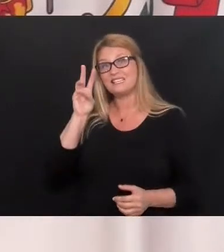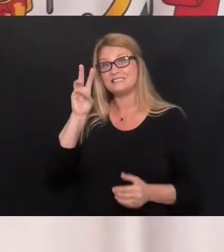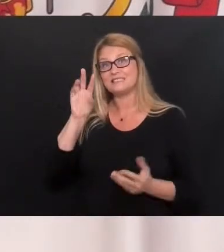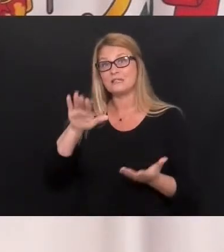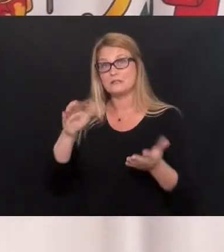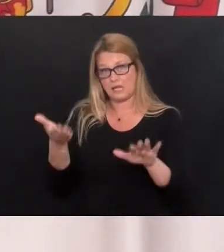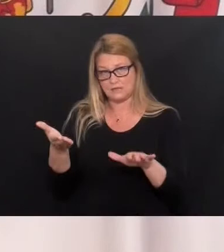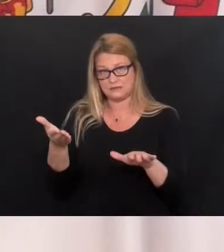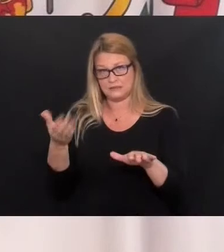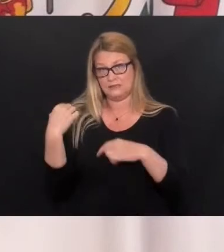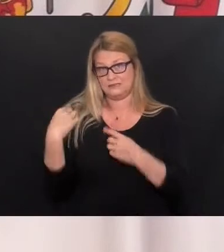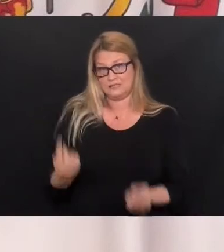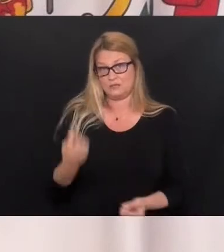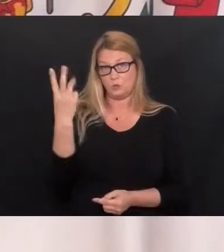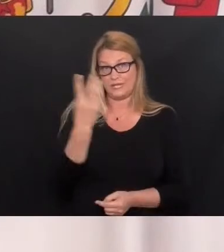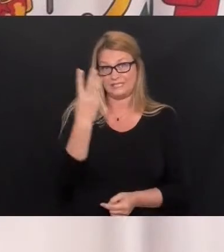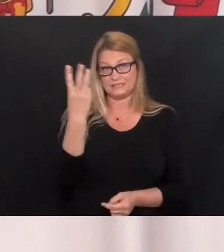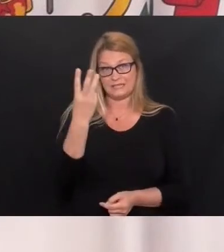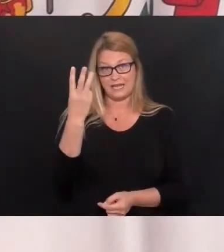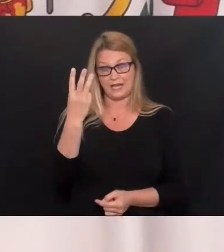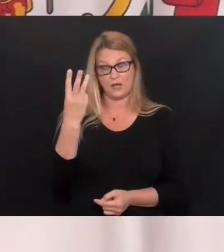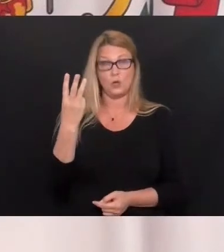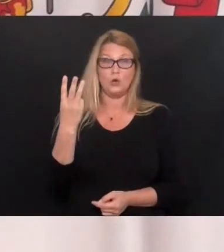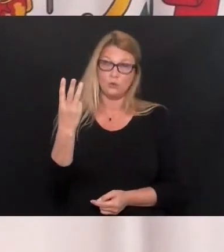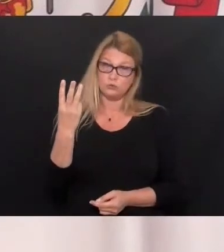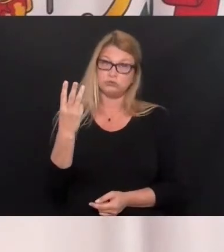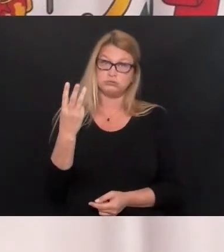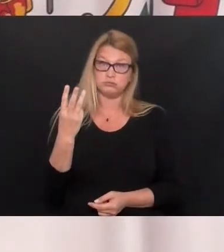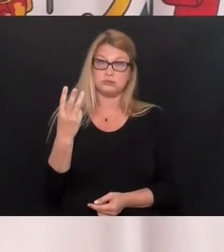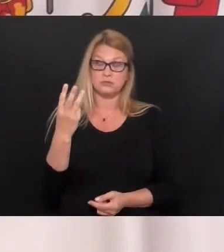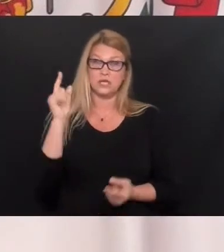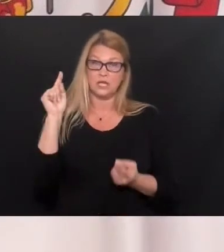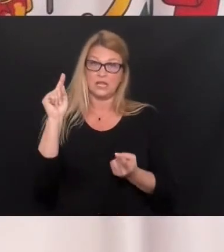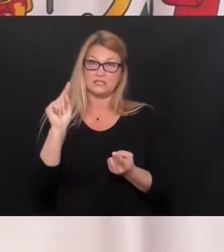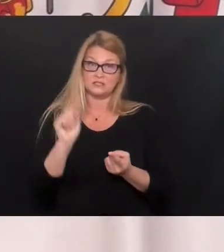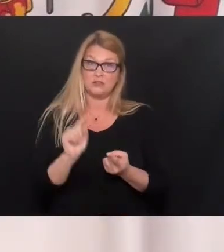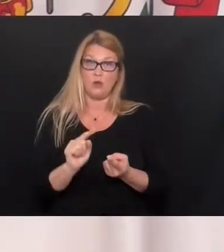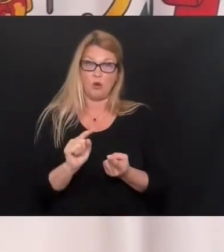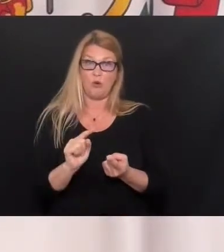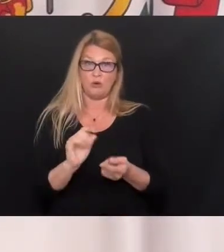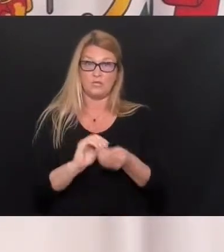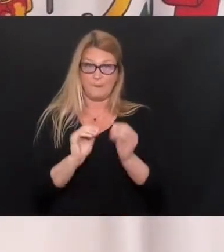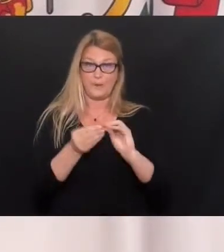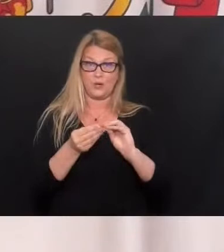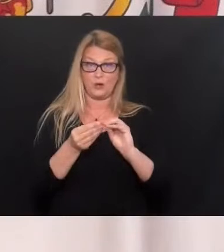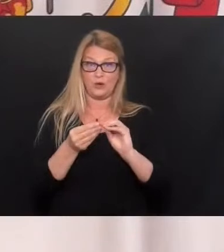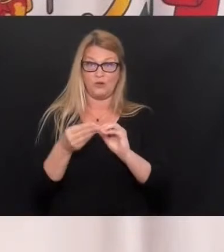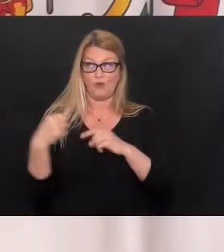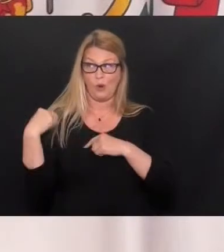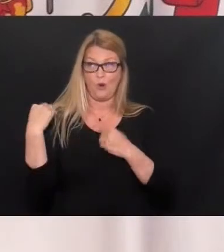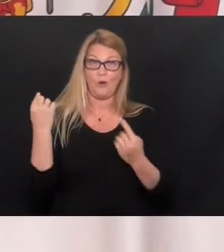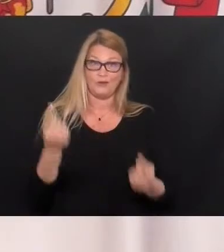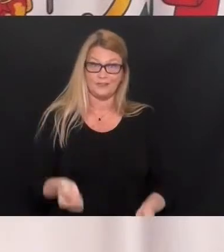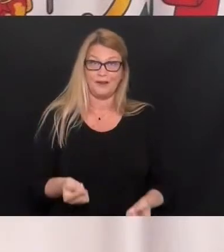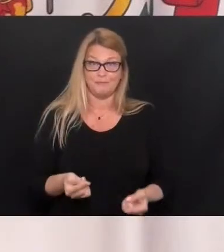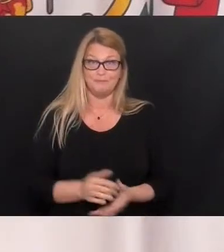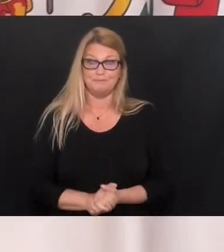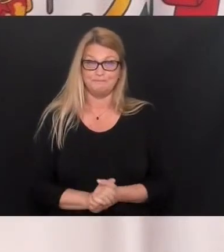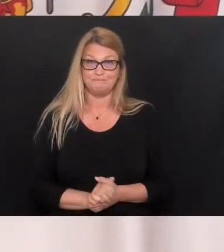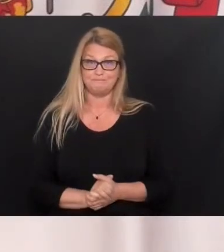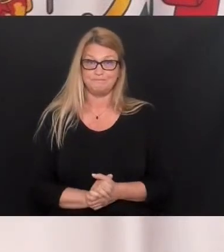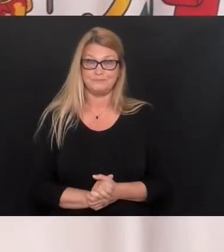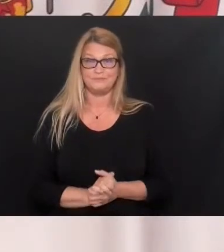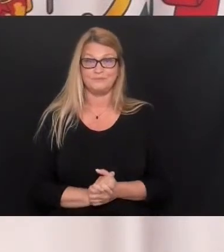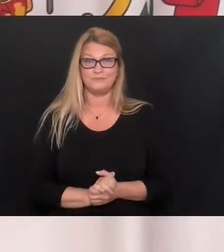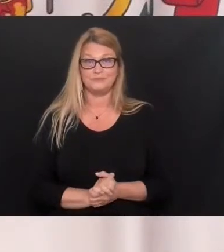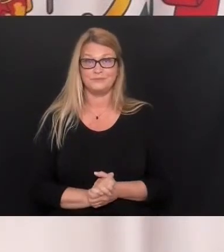since Wednesday. That's maybe the least that we've had in a long, long time. And